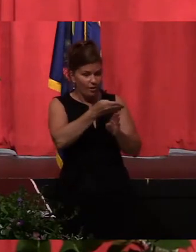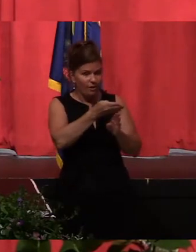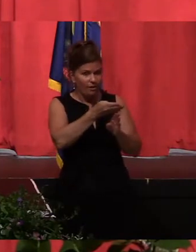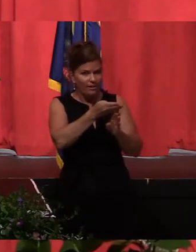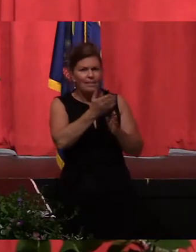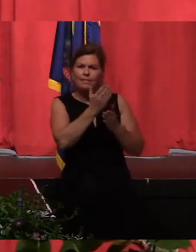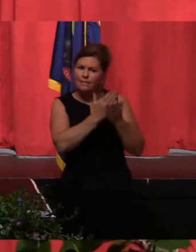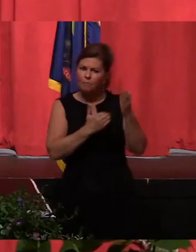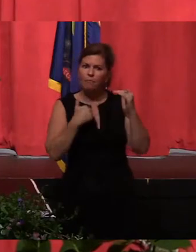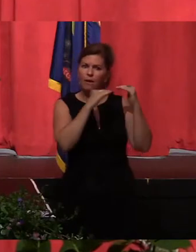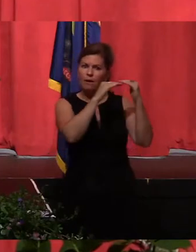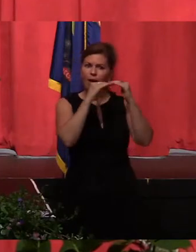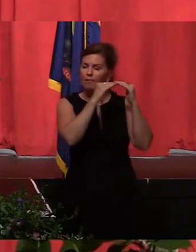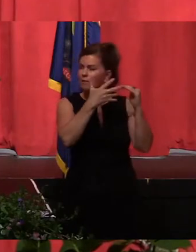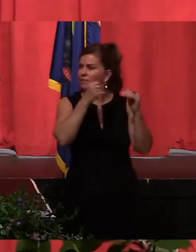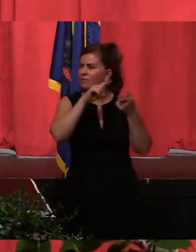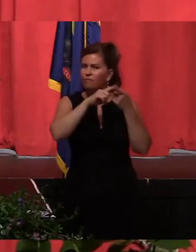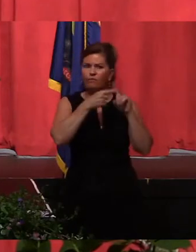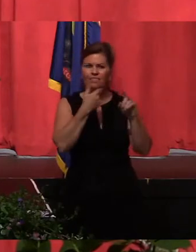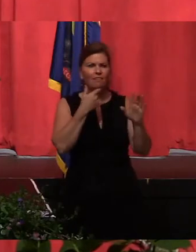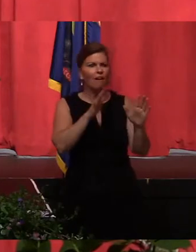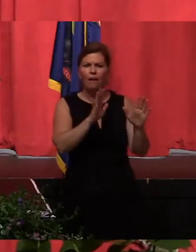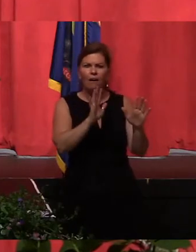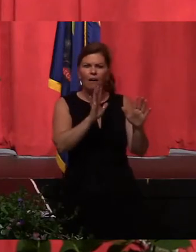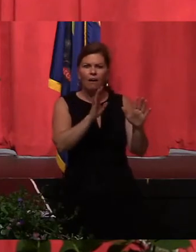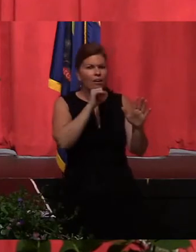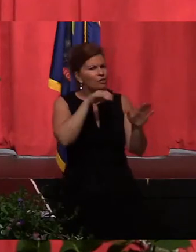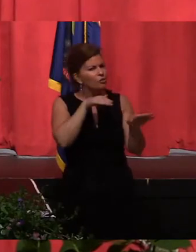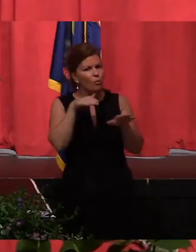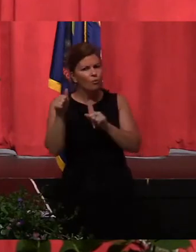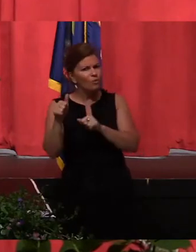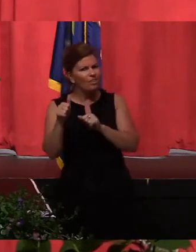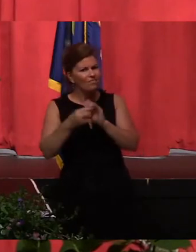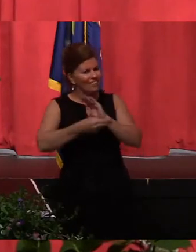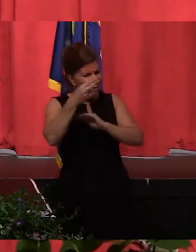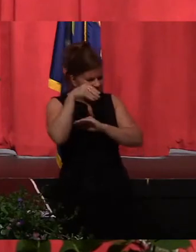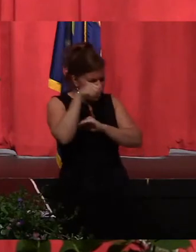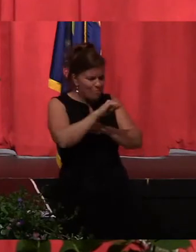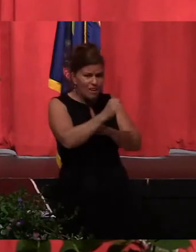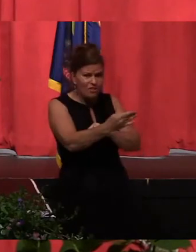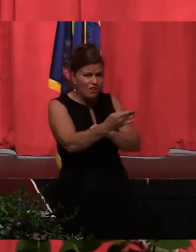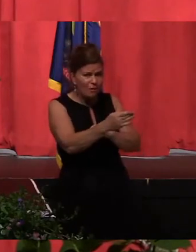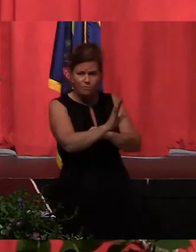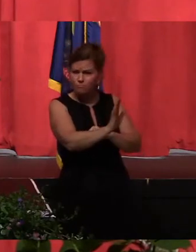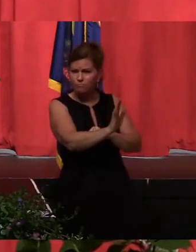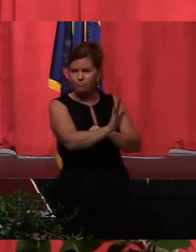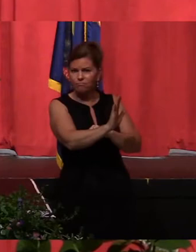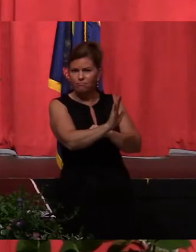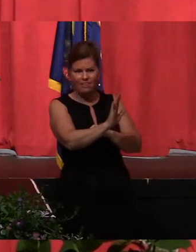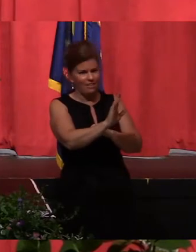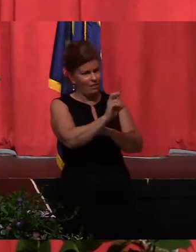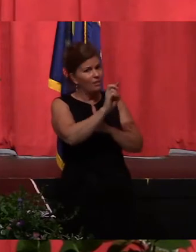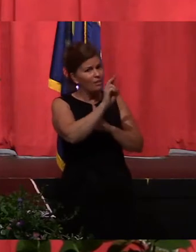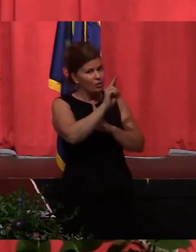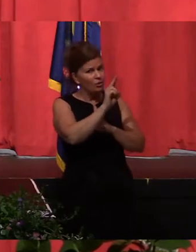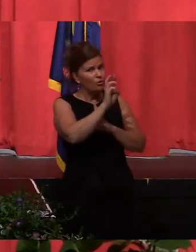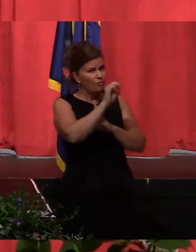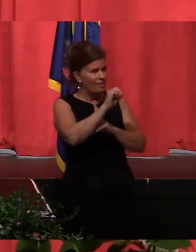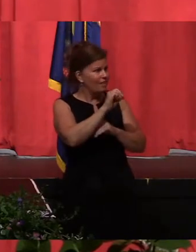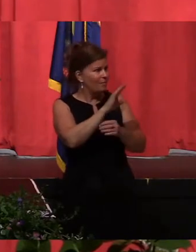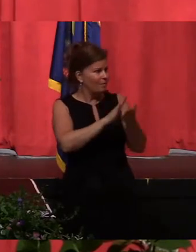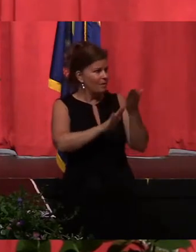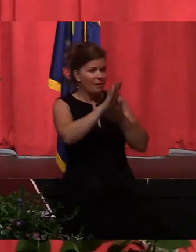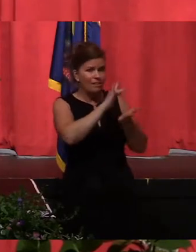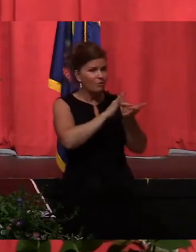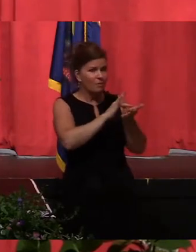colleagues and even friends who told me I was a fool to leave a high-paying job at the University of Vermont College of Medicine and change